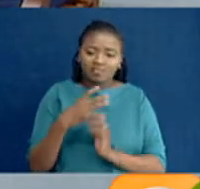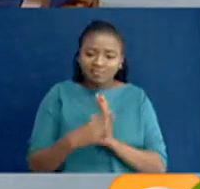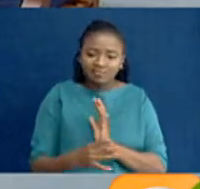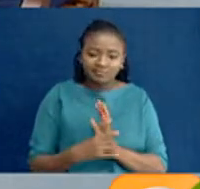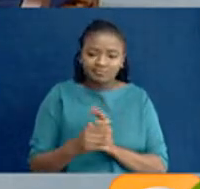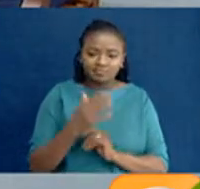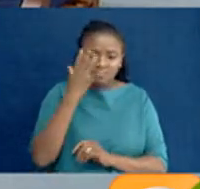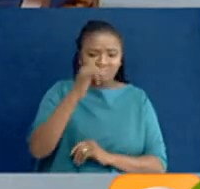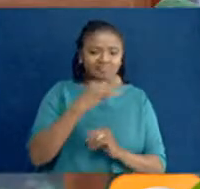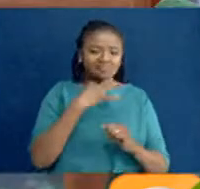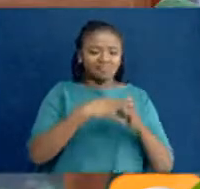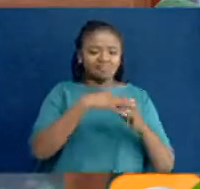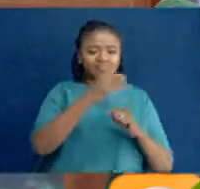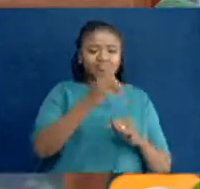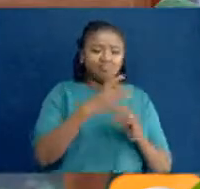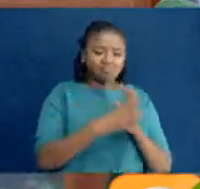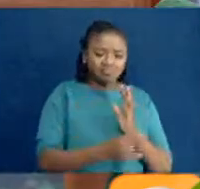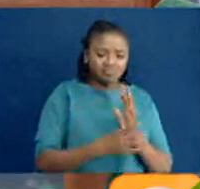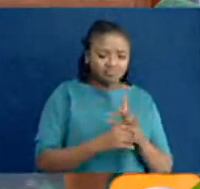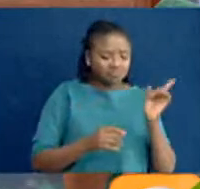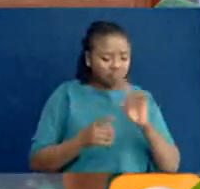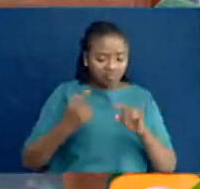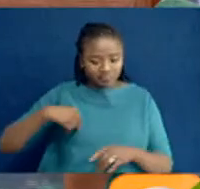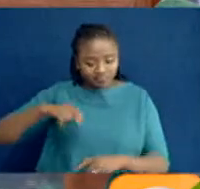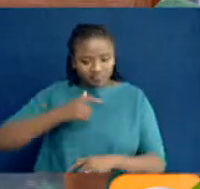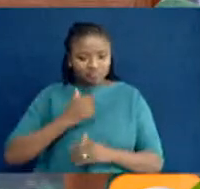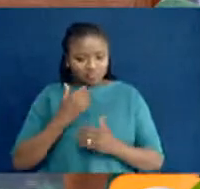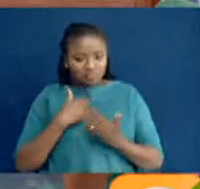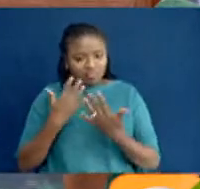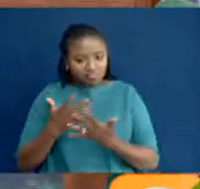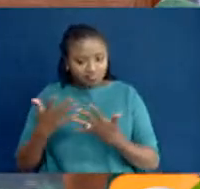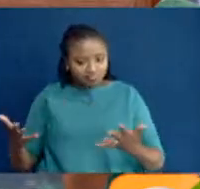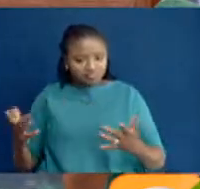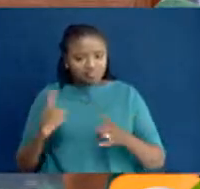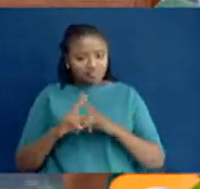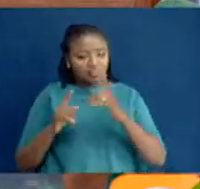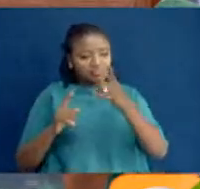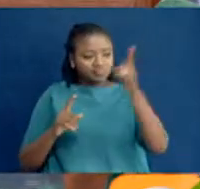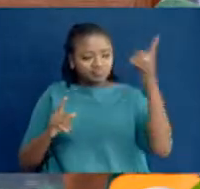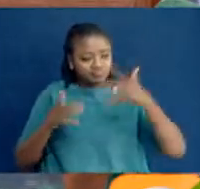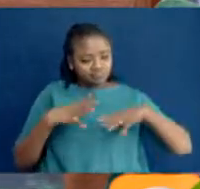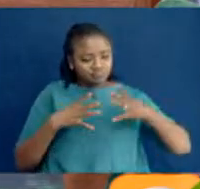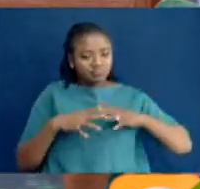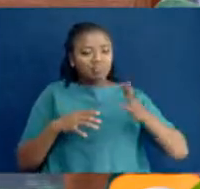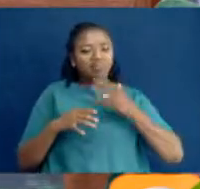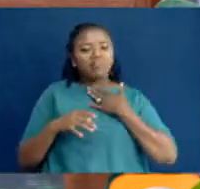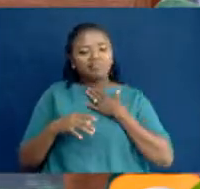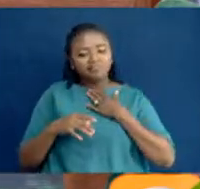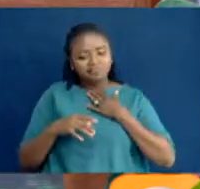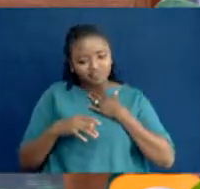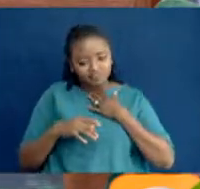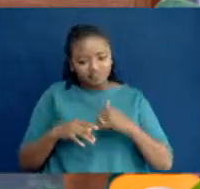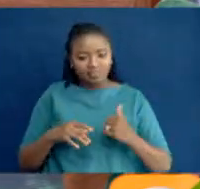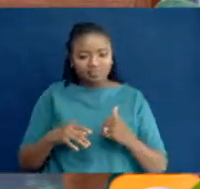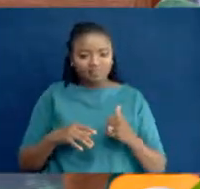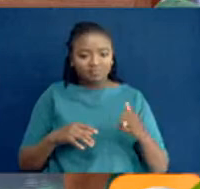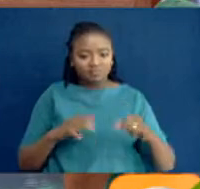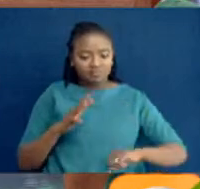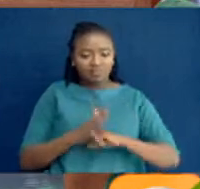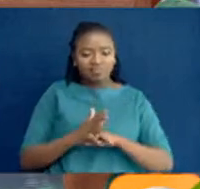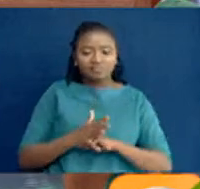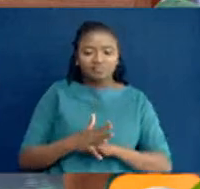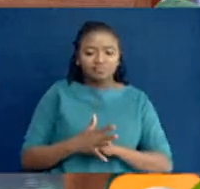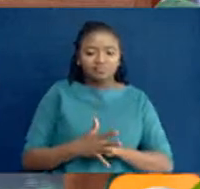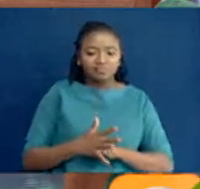Whatever it is. So we have a product that the emitters out there, take it or leave it. We fine. We